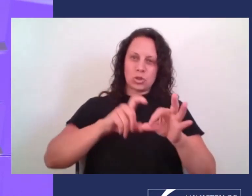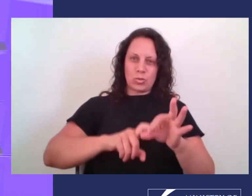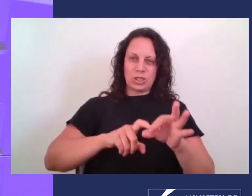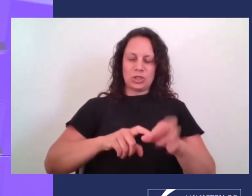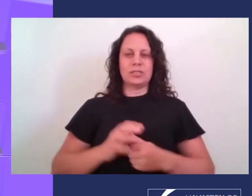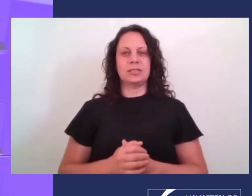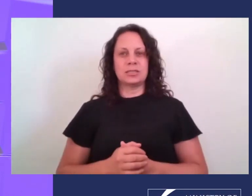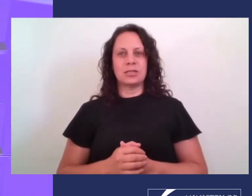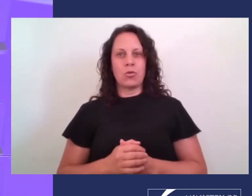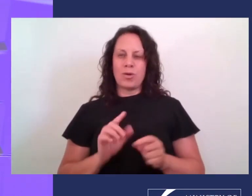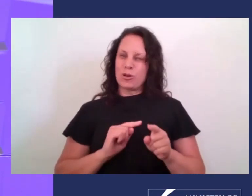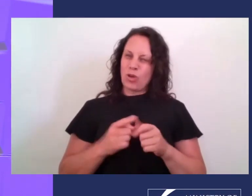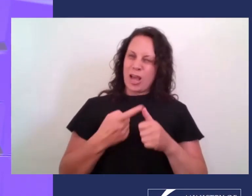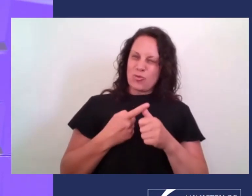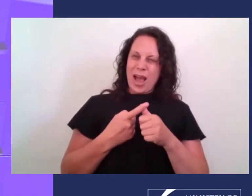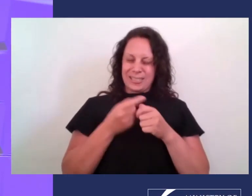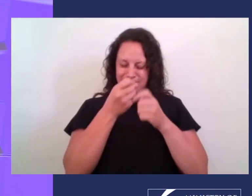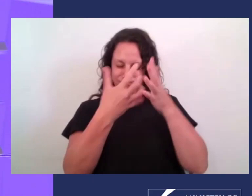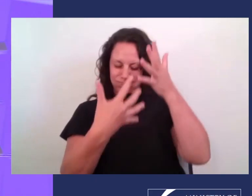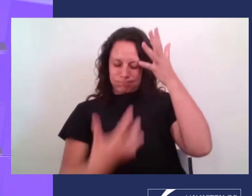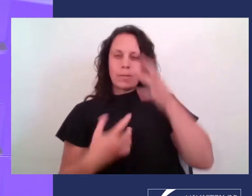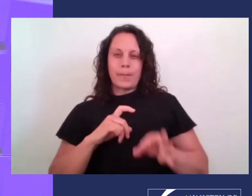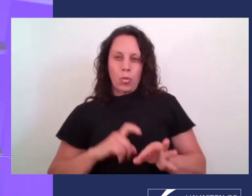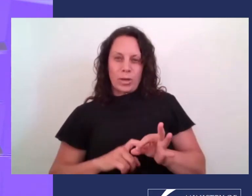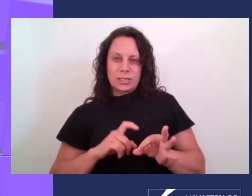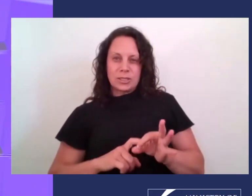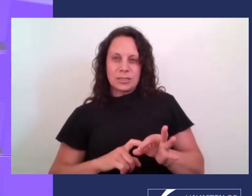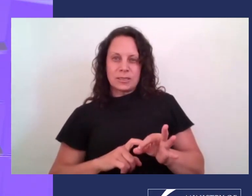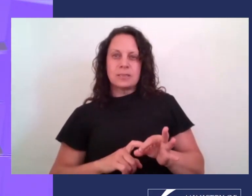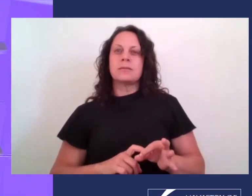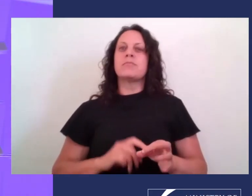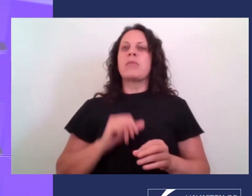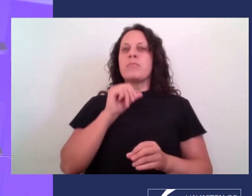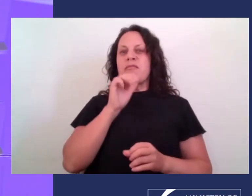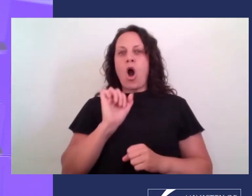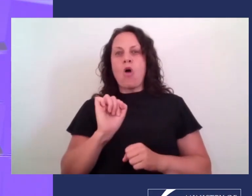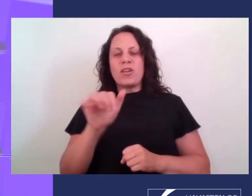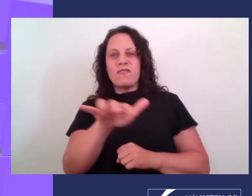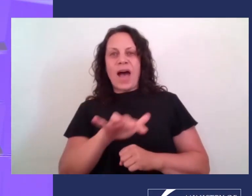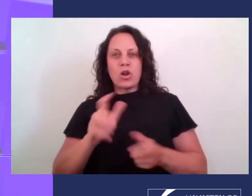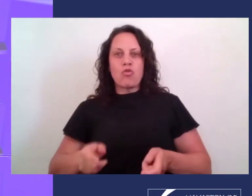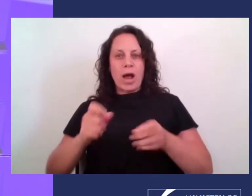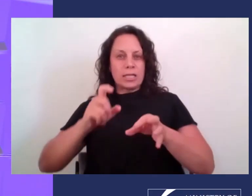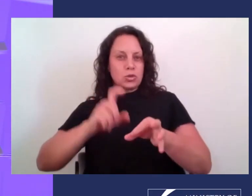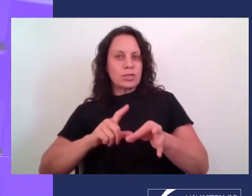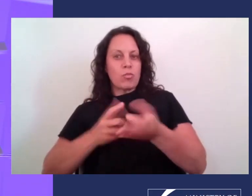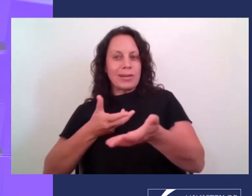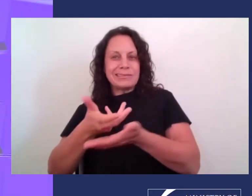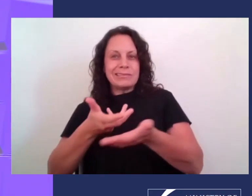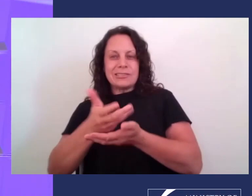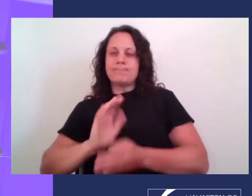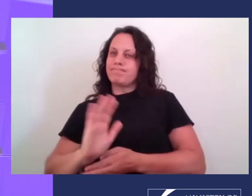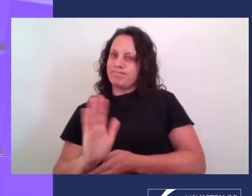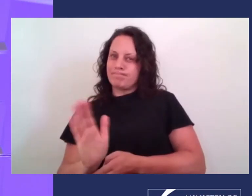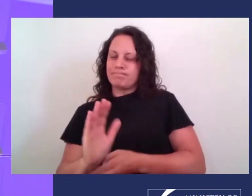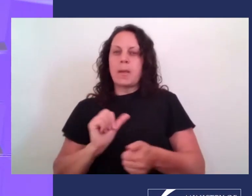questions as we possibly can, but we won't be discussing individual whānau situations. If you have one of those, it's best that you